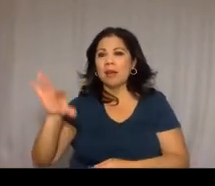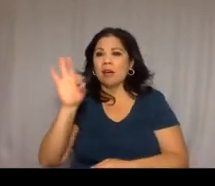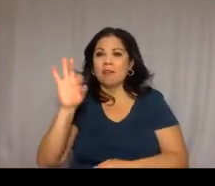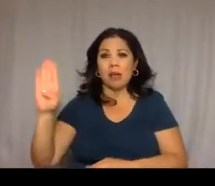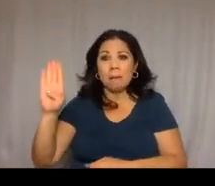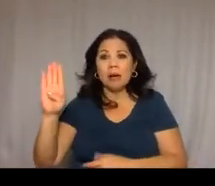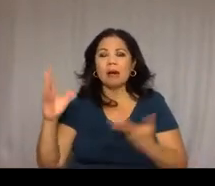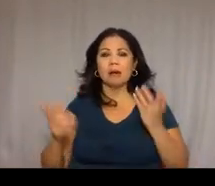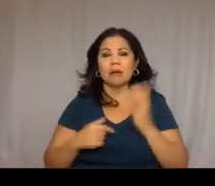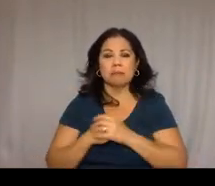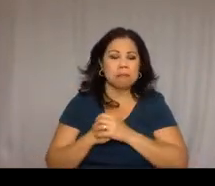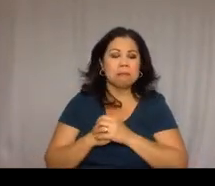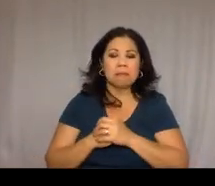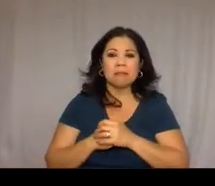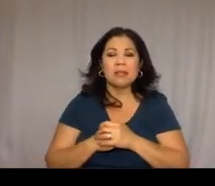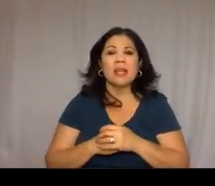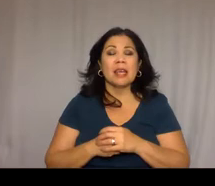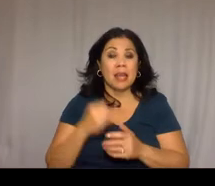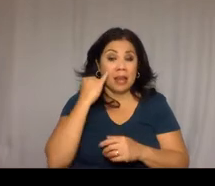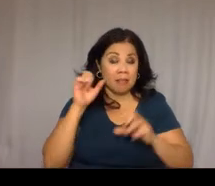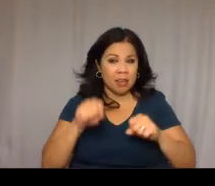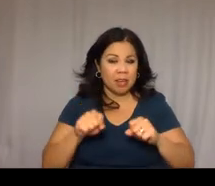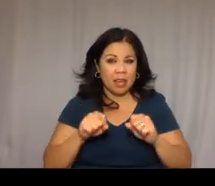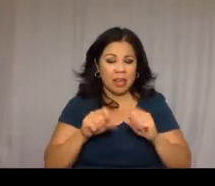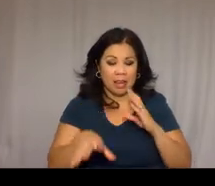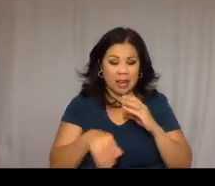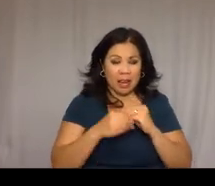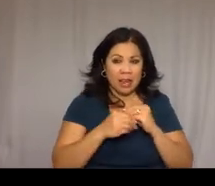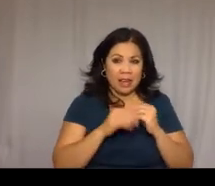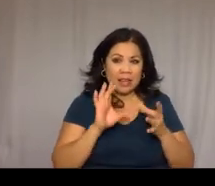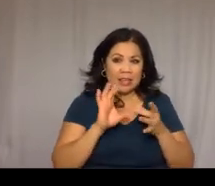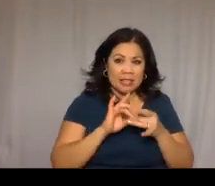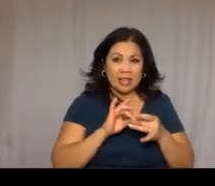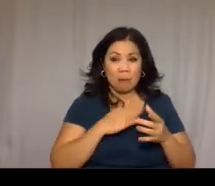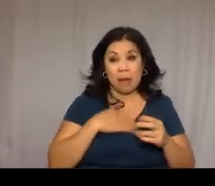page. And if you can, go ahead and tag me, Carolyn King. I would love to see